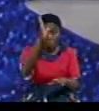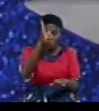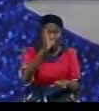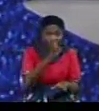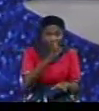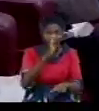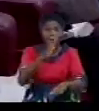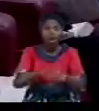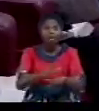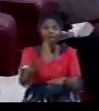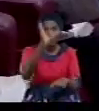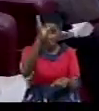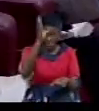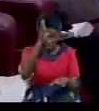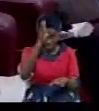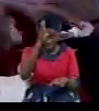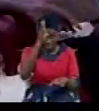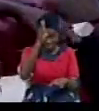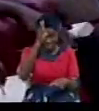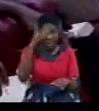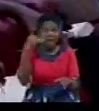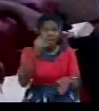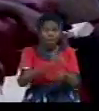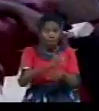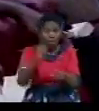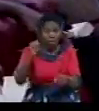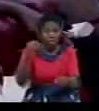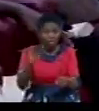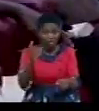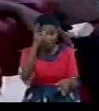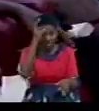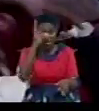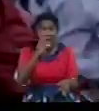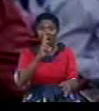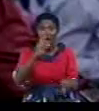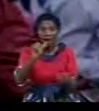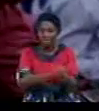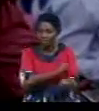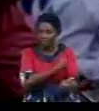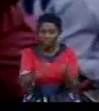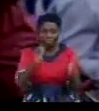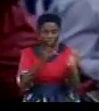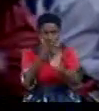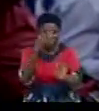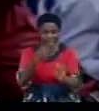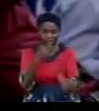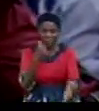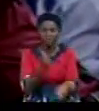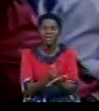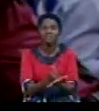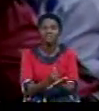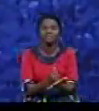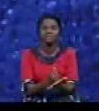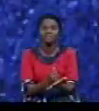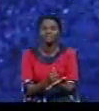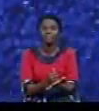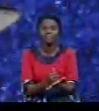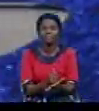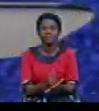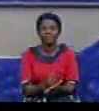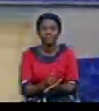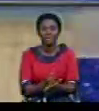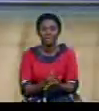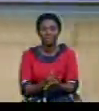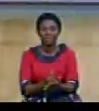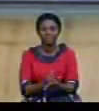on your daddy The Works of the devil they're destroyed I remember well